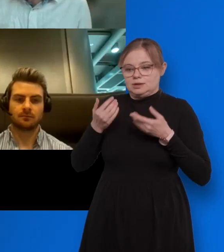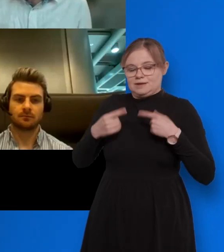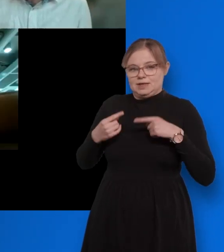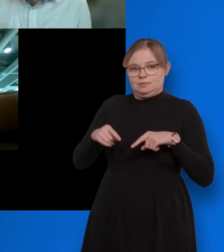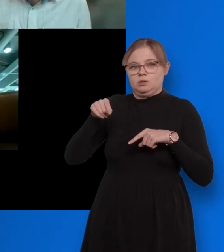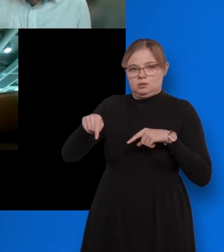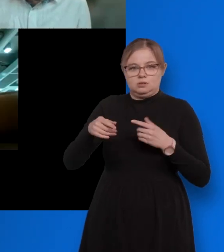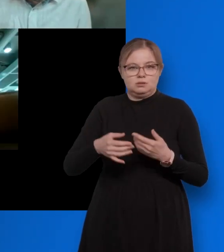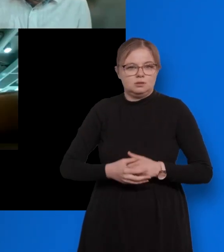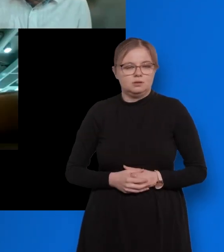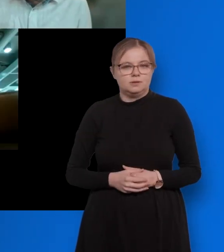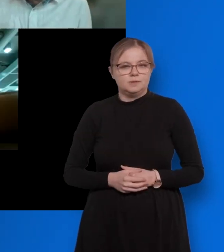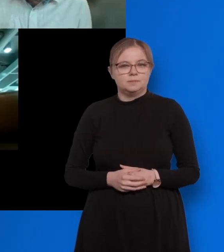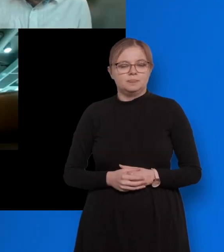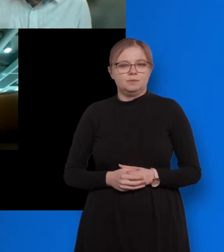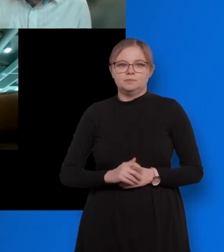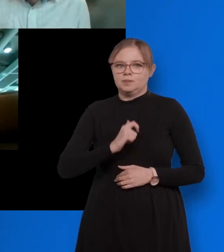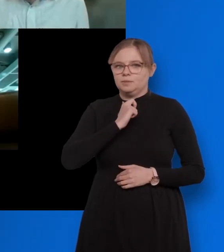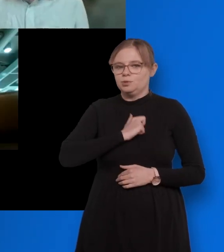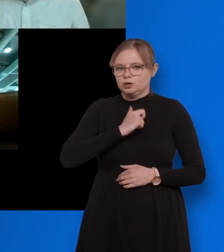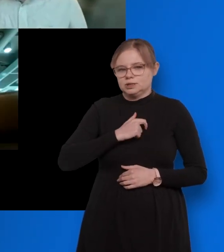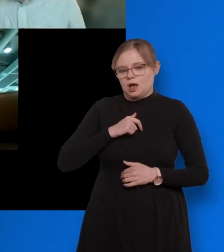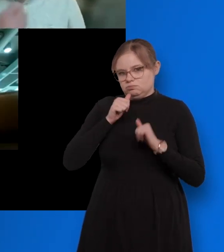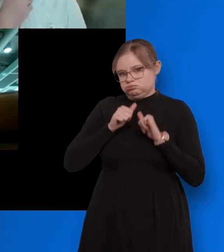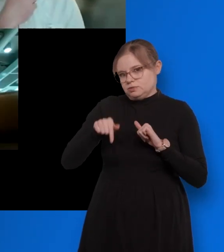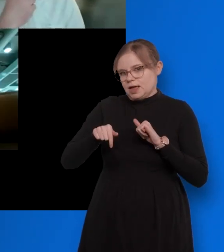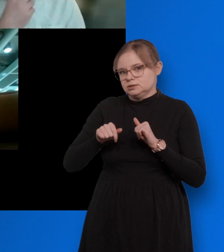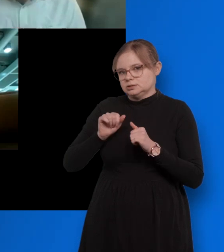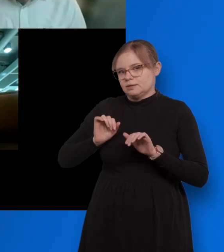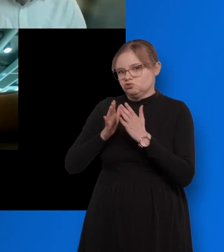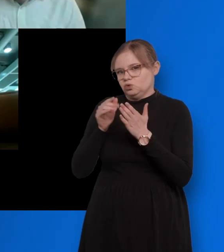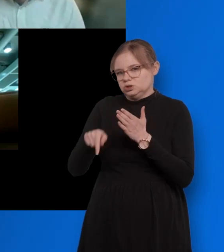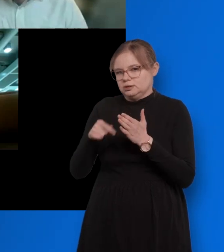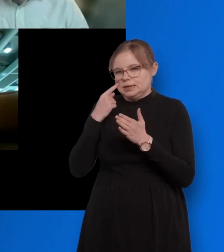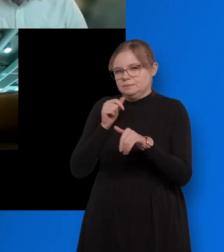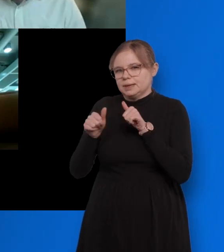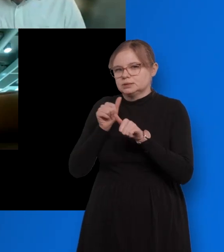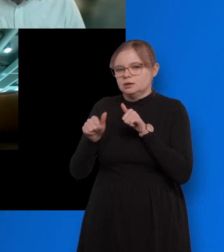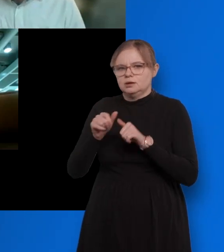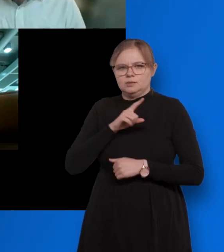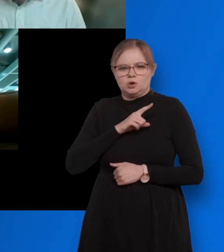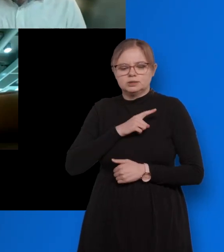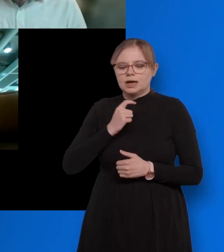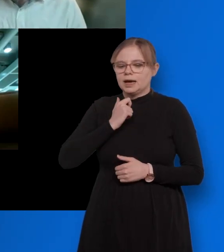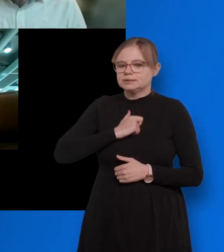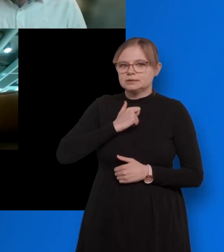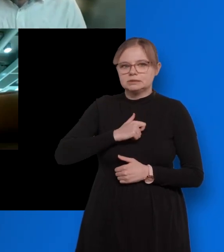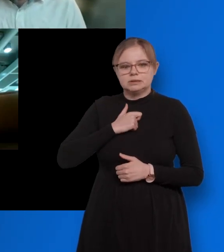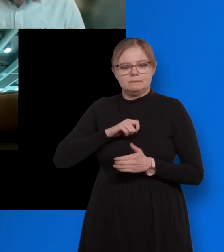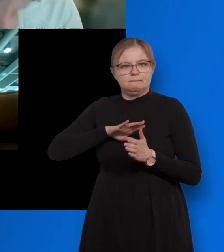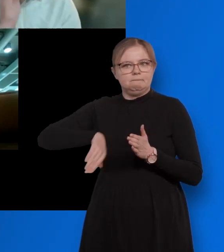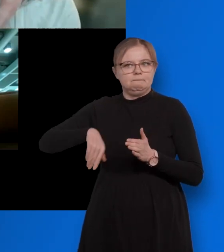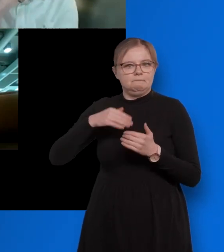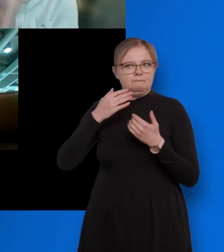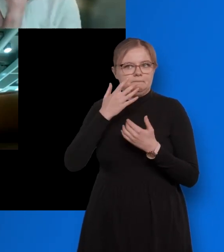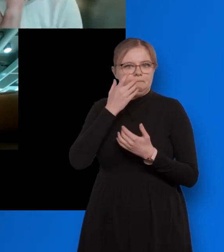evaluators. I'm personally more a fan of that approach because I feel like you can get a fairly identity-free evaluation of the